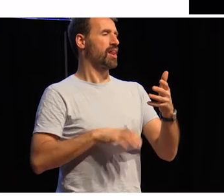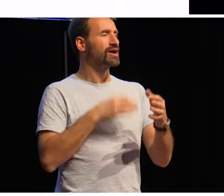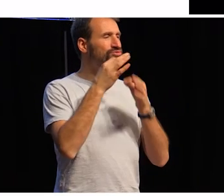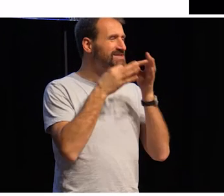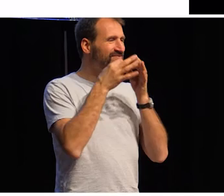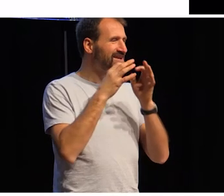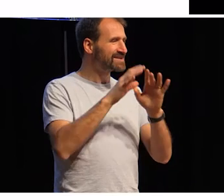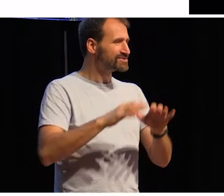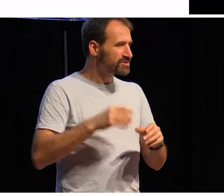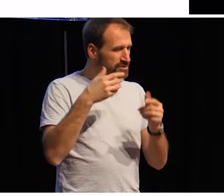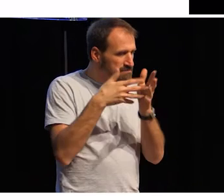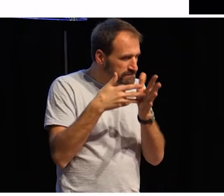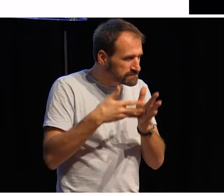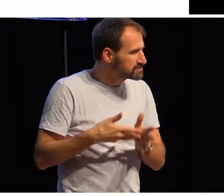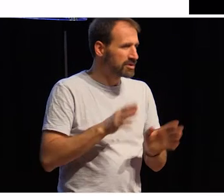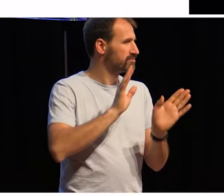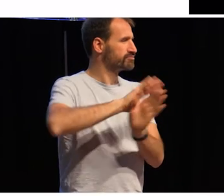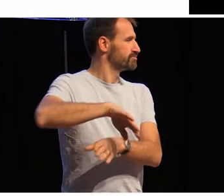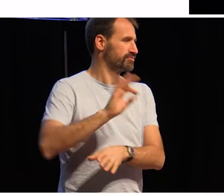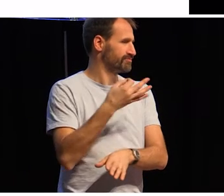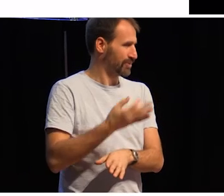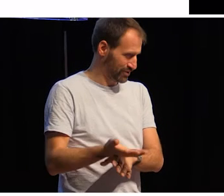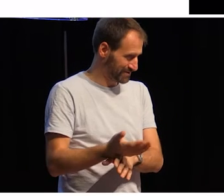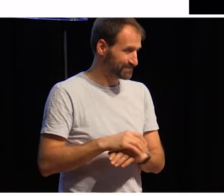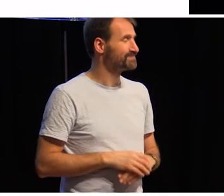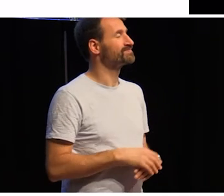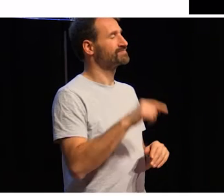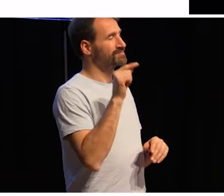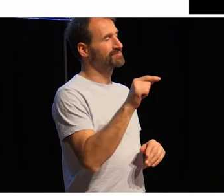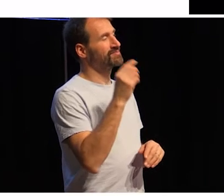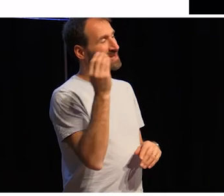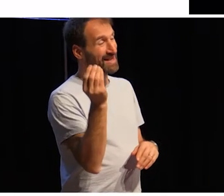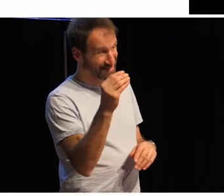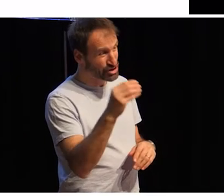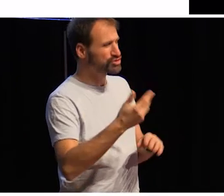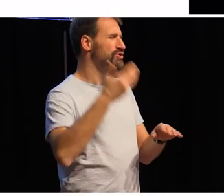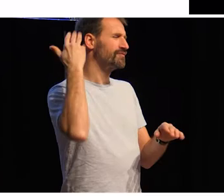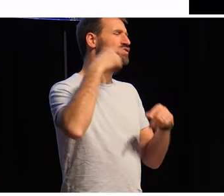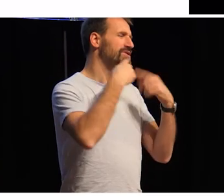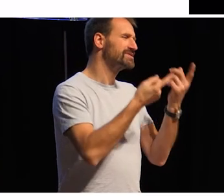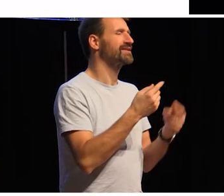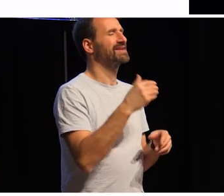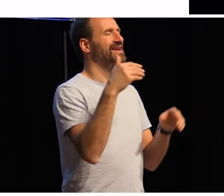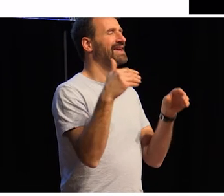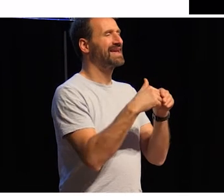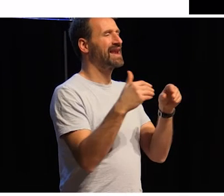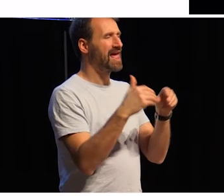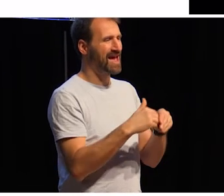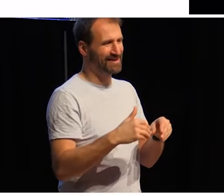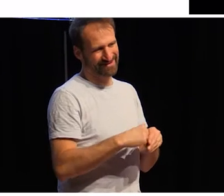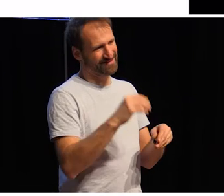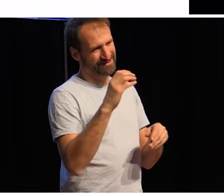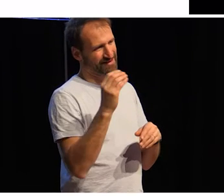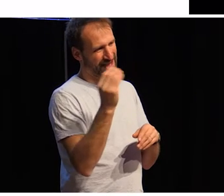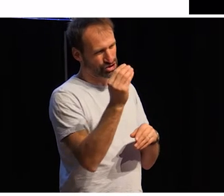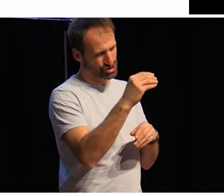Okay. So these caches, the formal name of them is inline caches. We abbreviate them with IC. So if you ever look into the V8 source